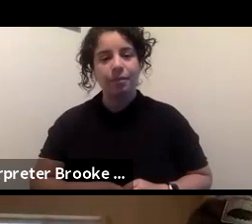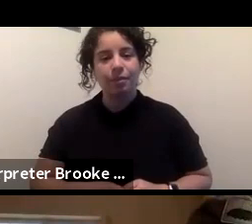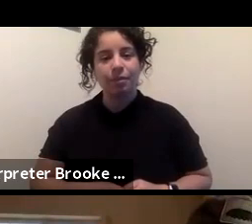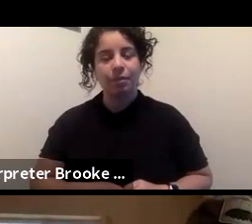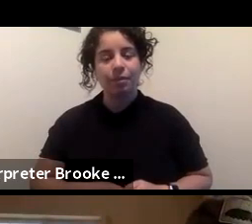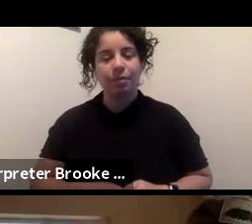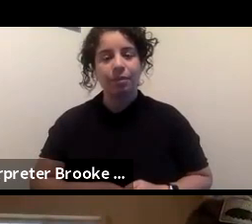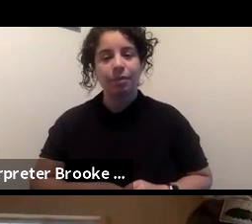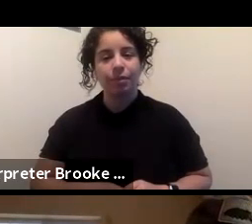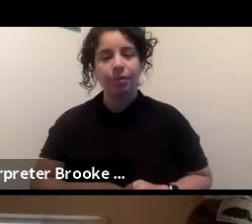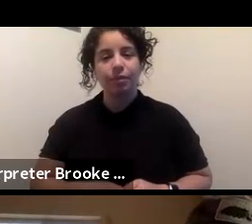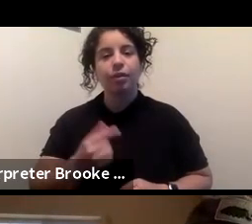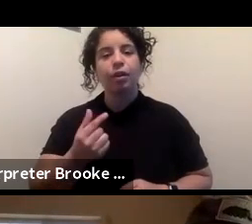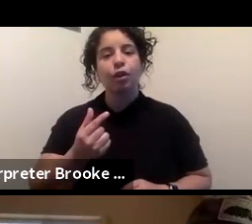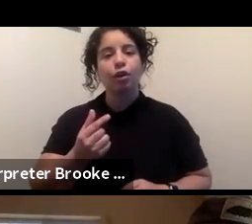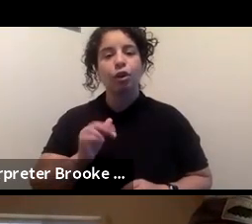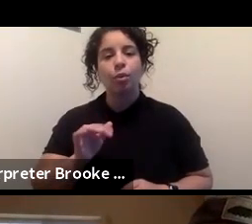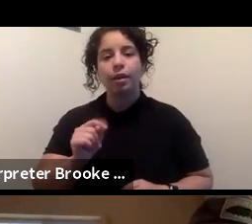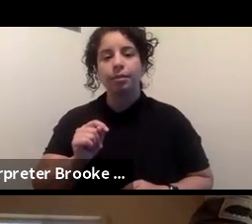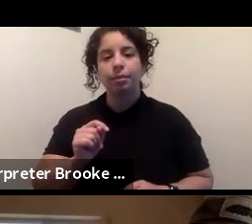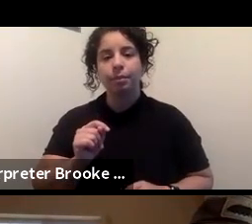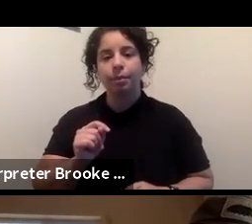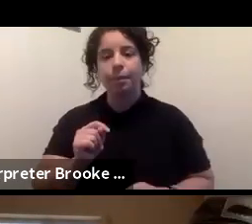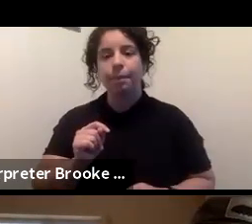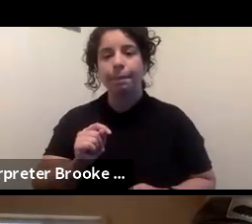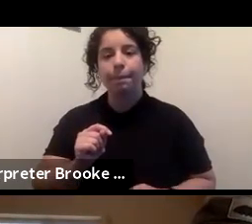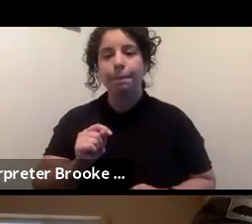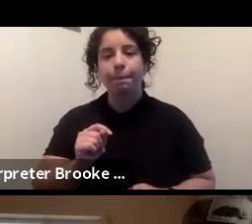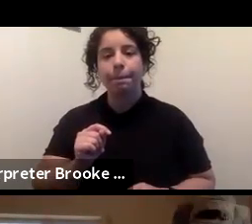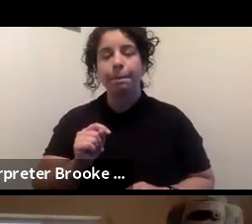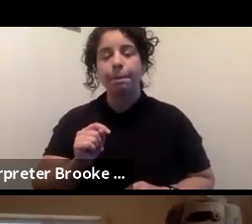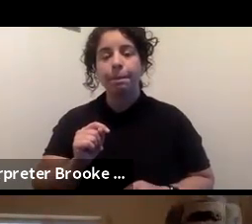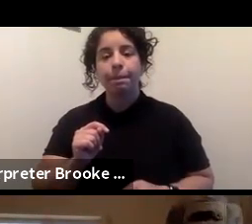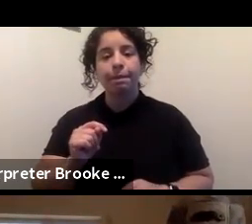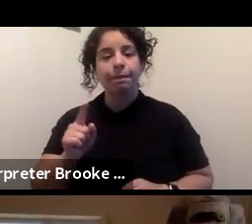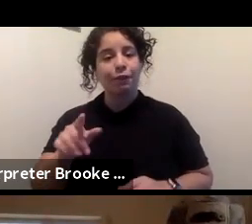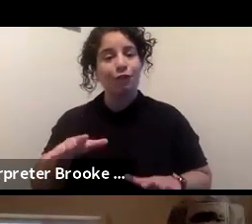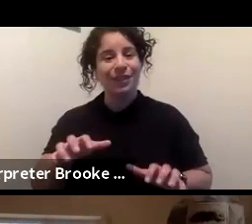So in the structure that we have,